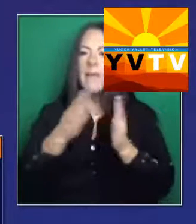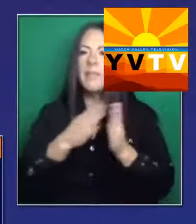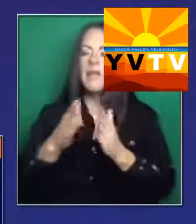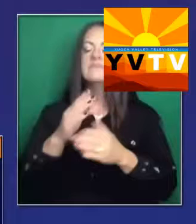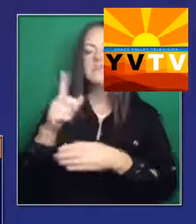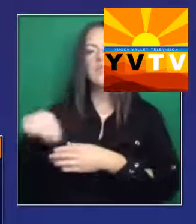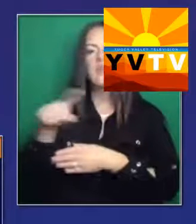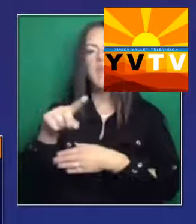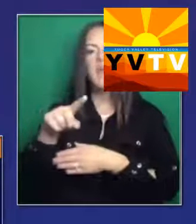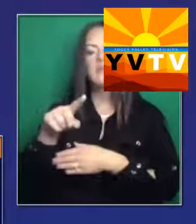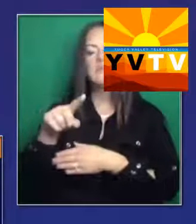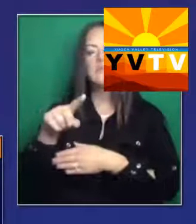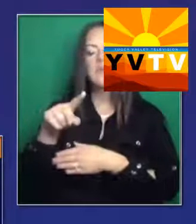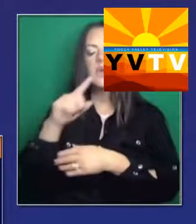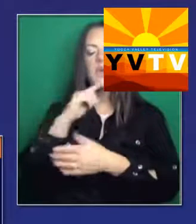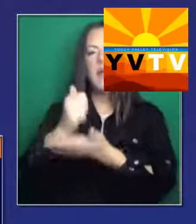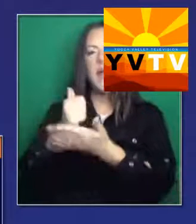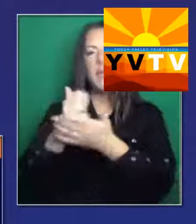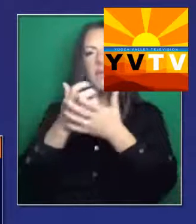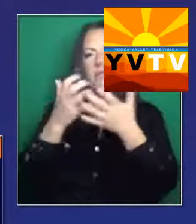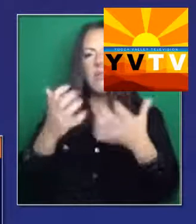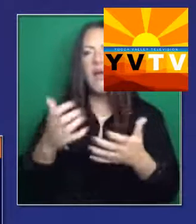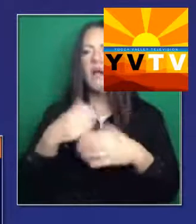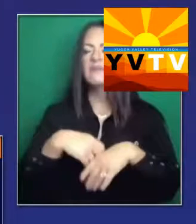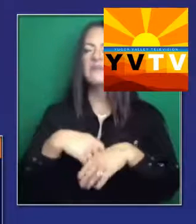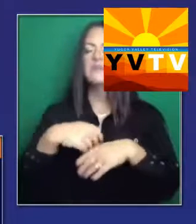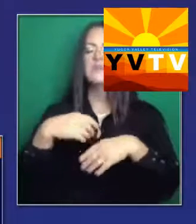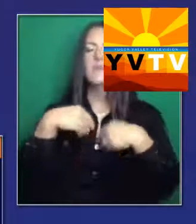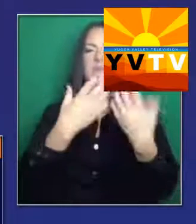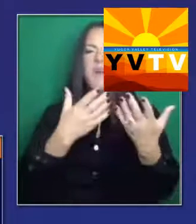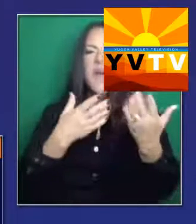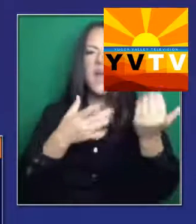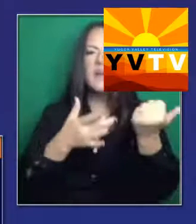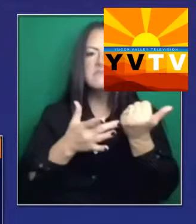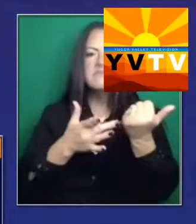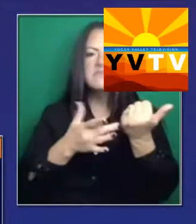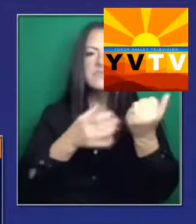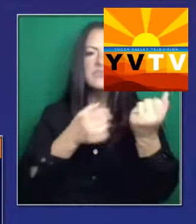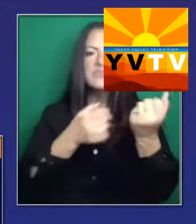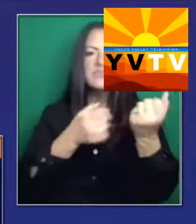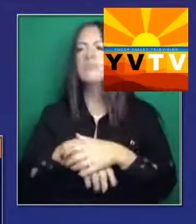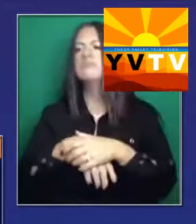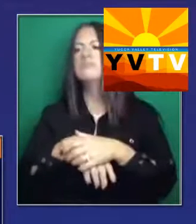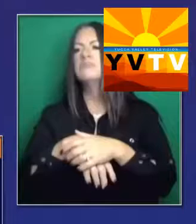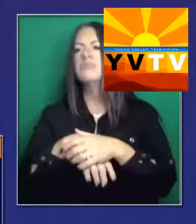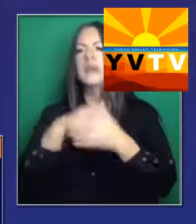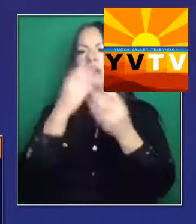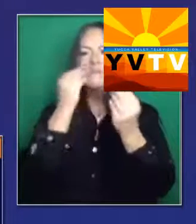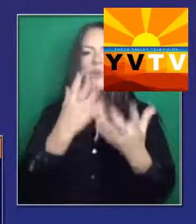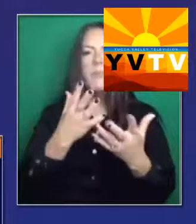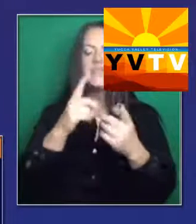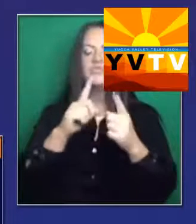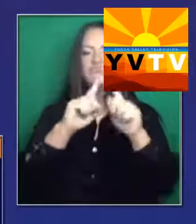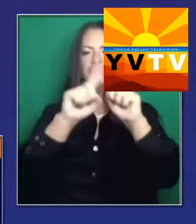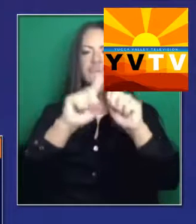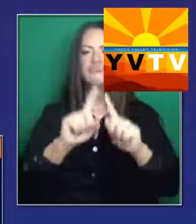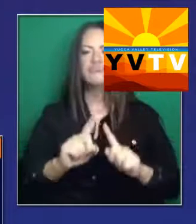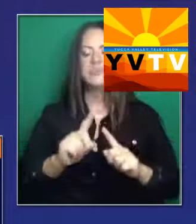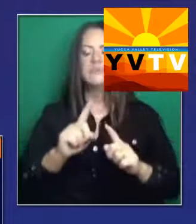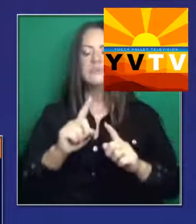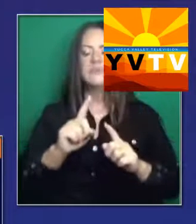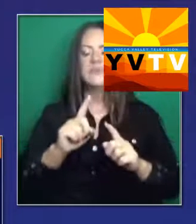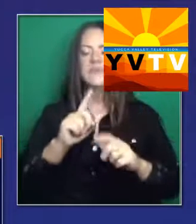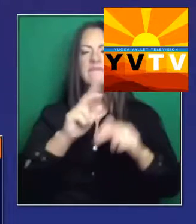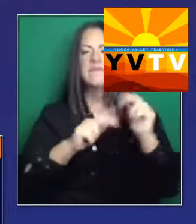care facilities and technical assistance, world-class group of folks. And they're looking at the capabilities within